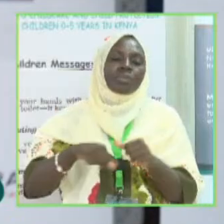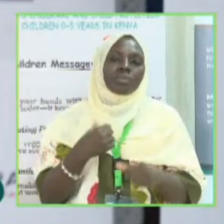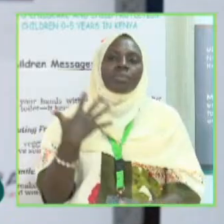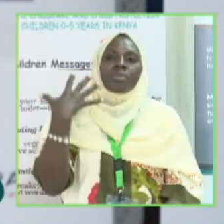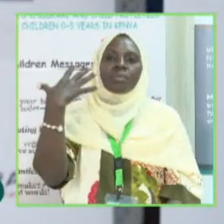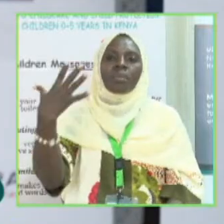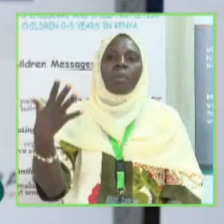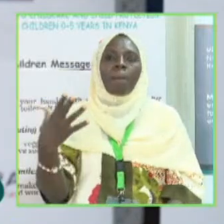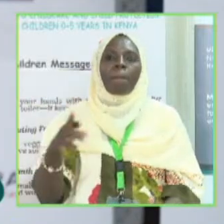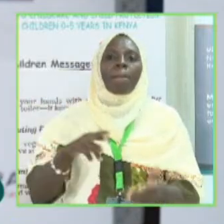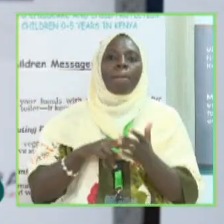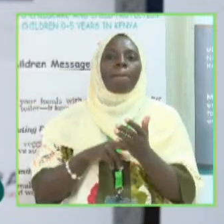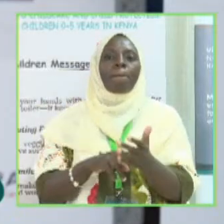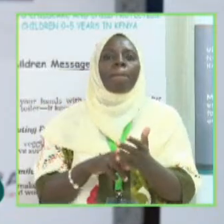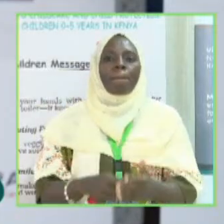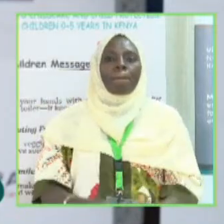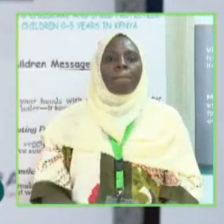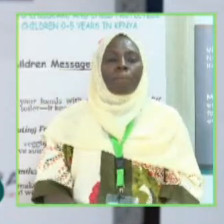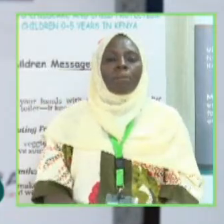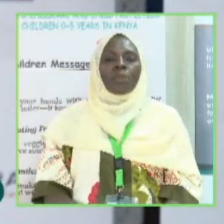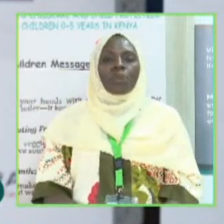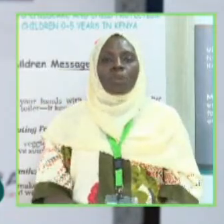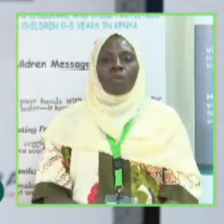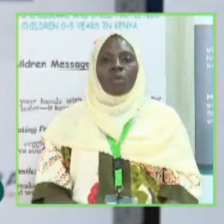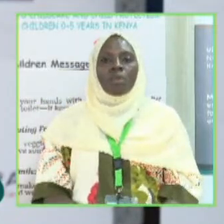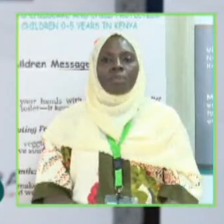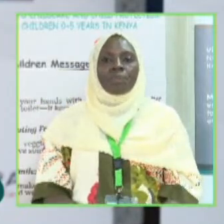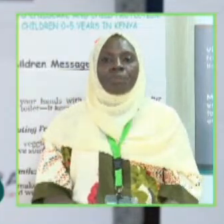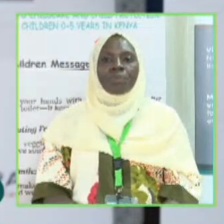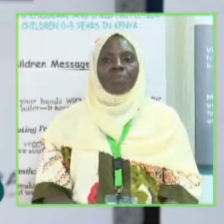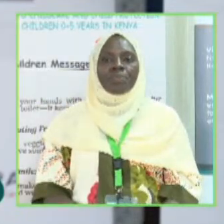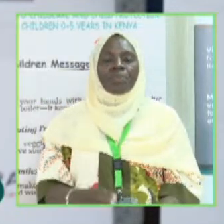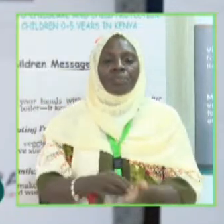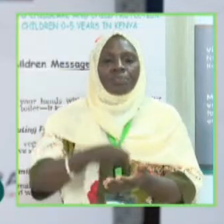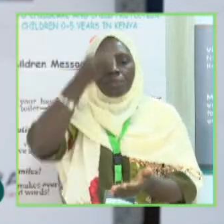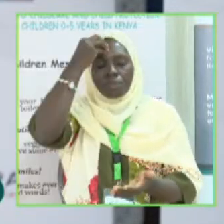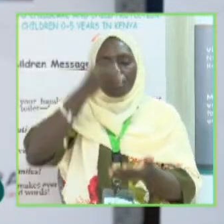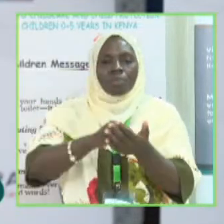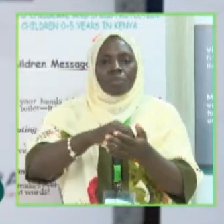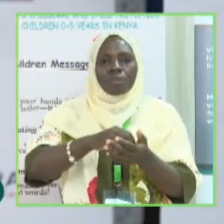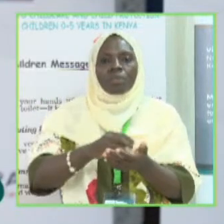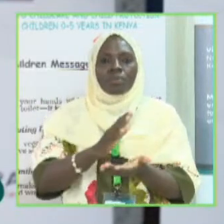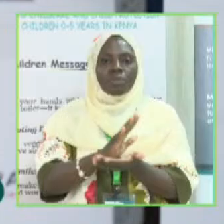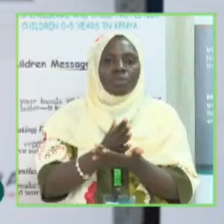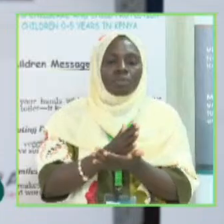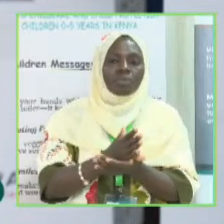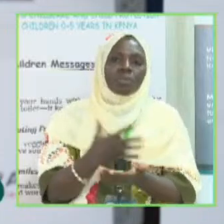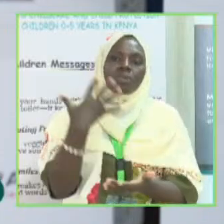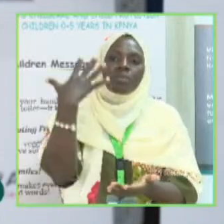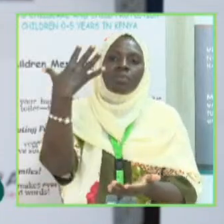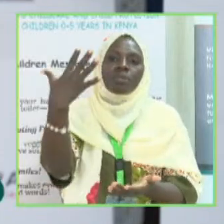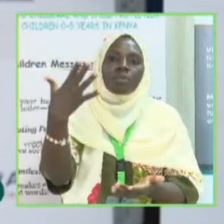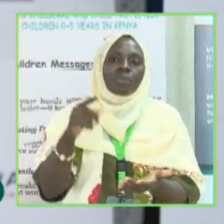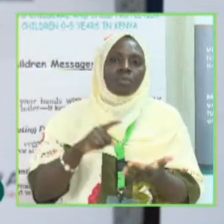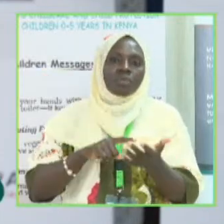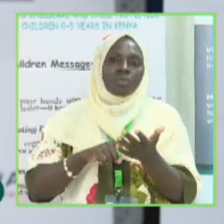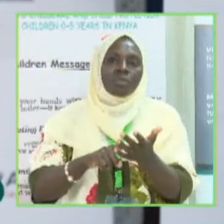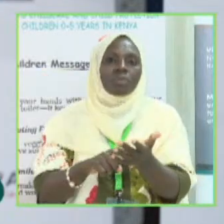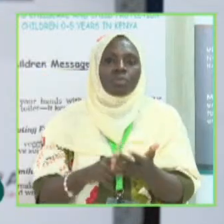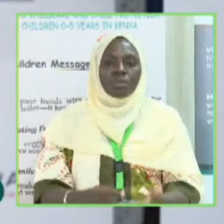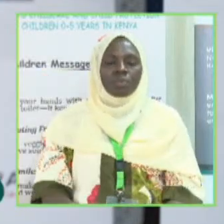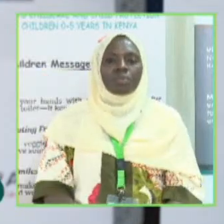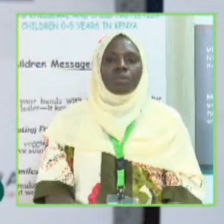indicated earlier. So my slides are arranged into the 5 indicators, sub-indicators, that is on collaboration